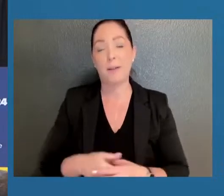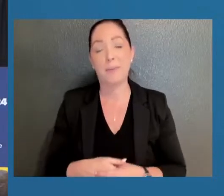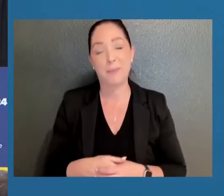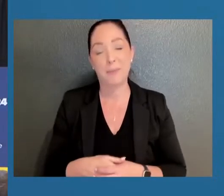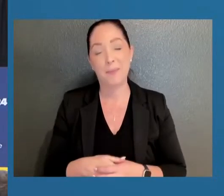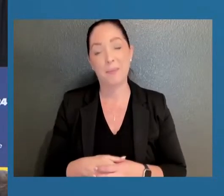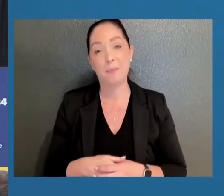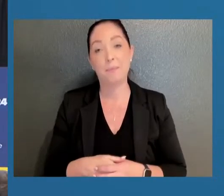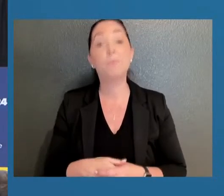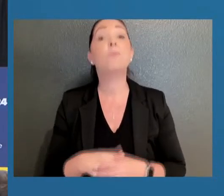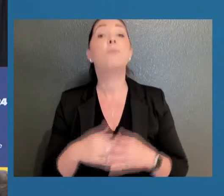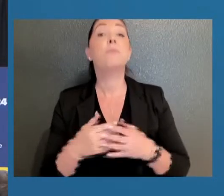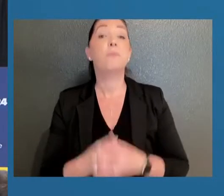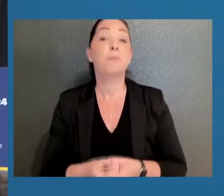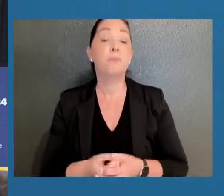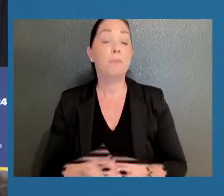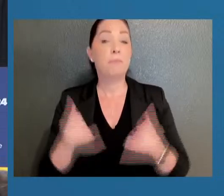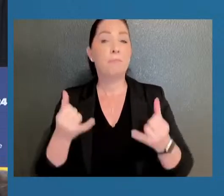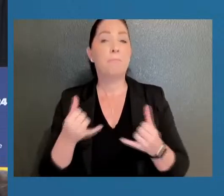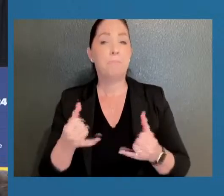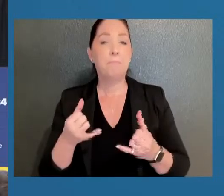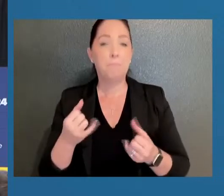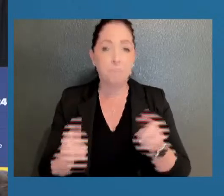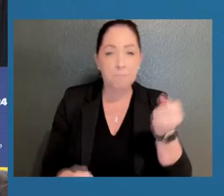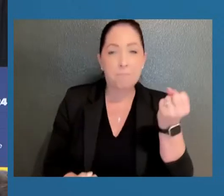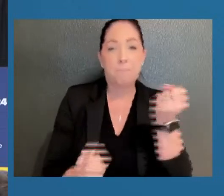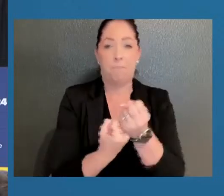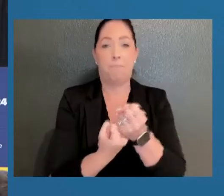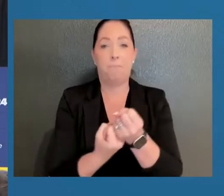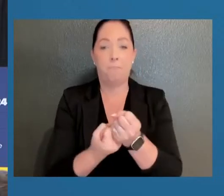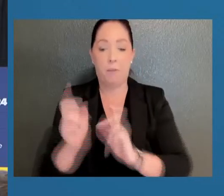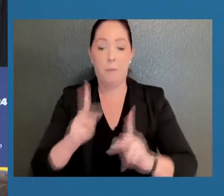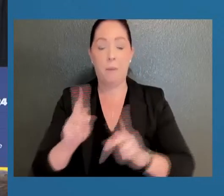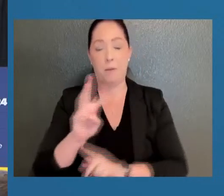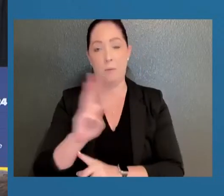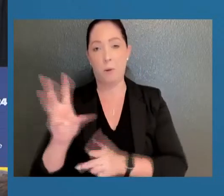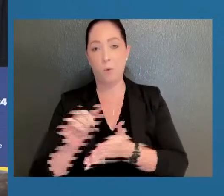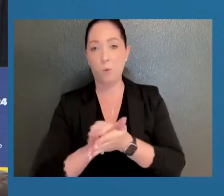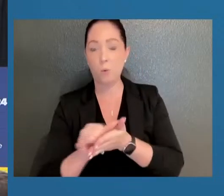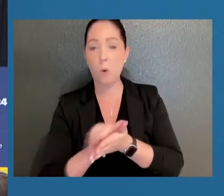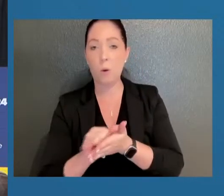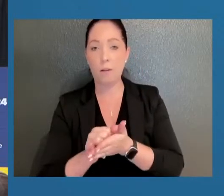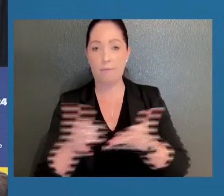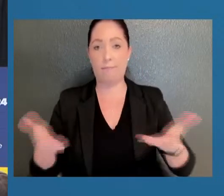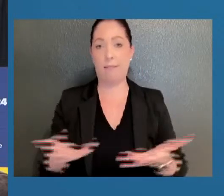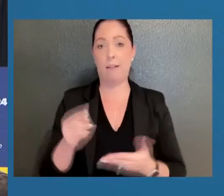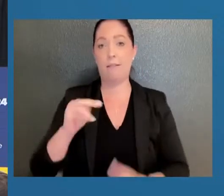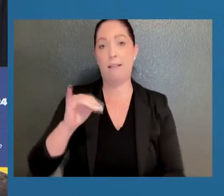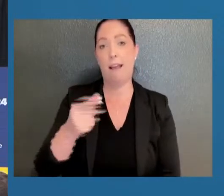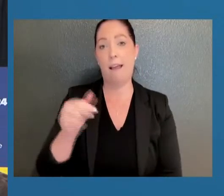You know, today we stand in solidarity with the people of Western New York and here today in Niagara County.